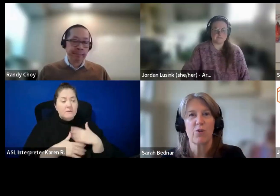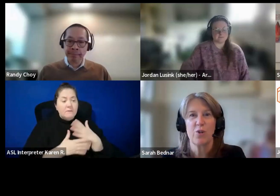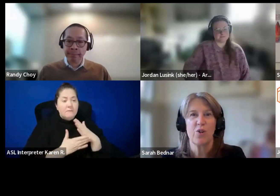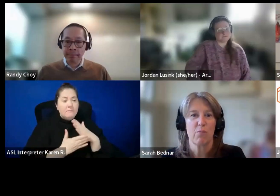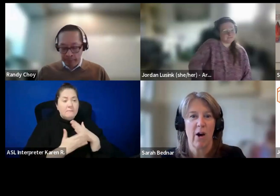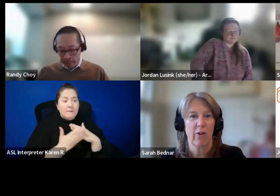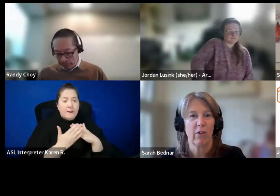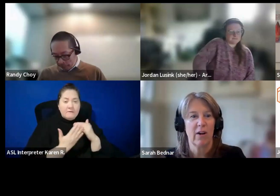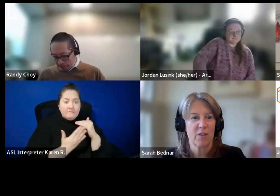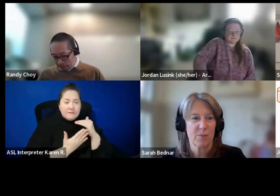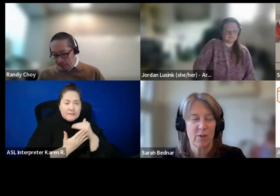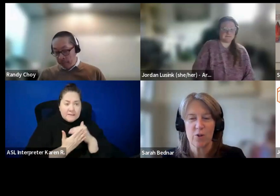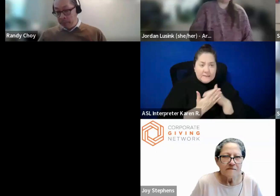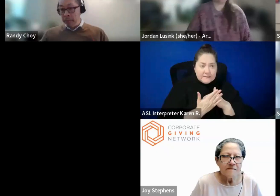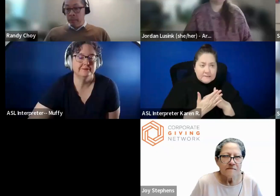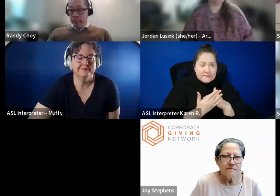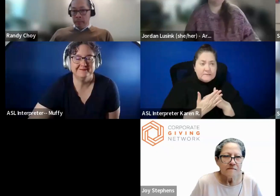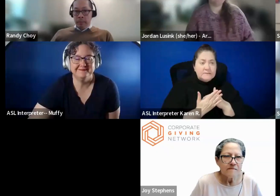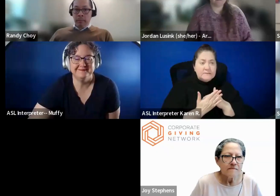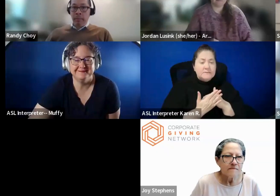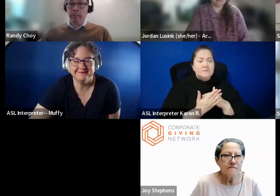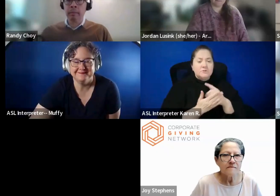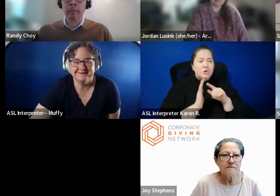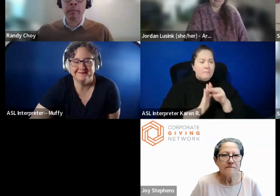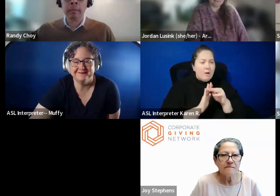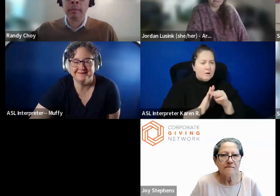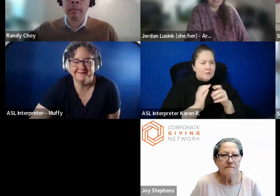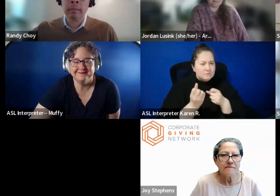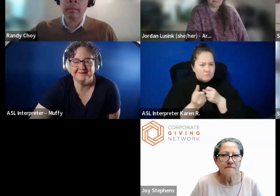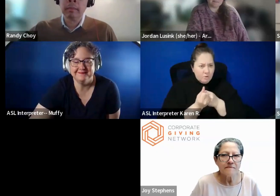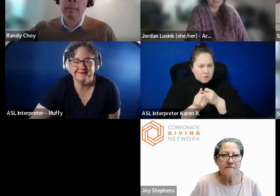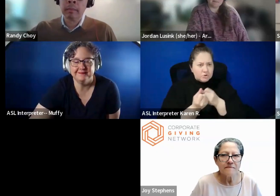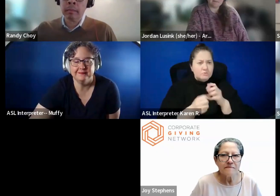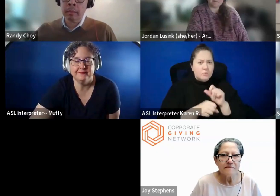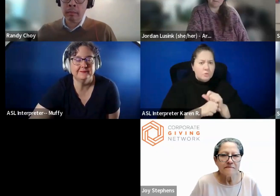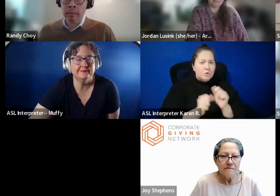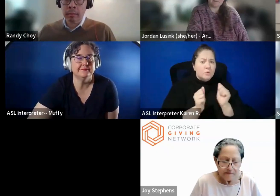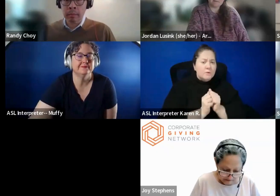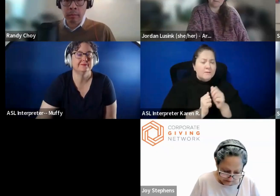to also choose your model of sponsorship that you're going to work with. And then,